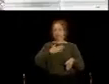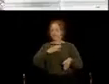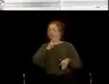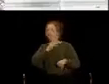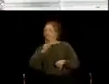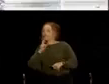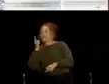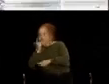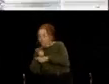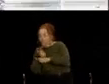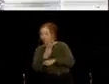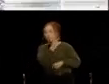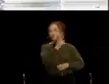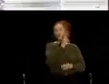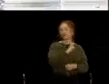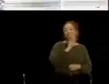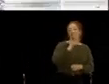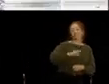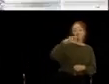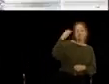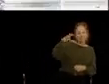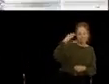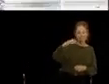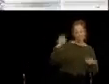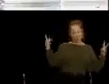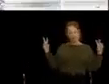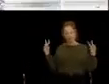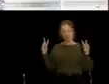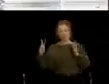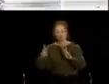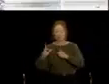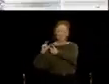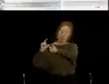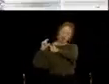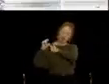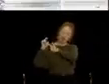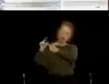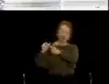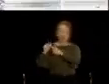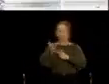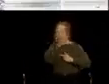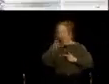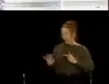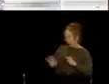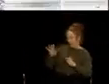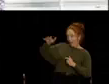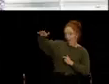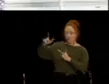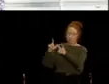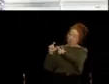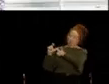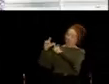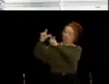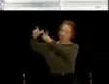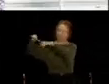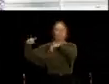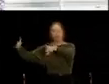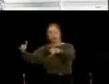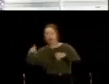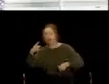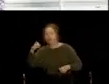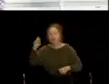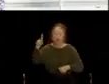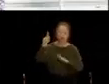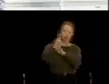two twin cousins, Michaela and Elaine, we would run up the hill as fast as we can, go to the park for hours. We'd play boondoggle, we'd go